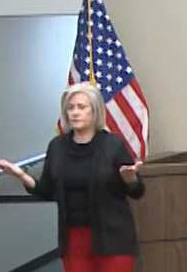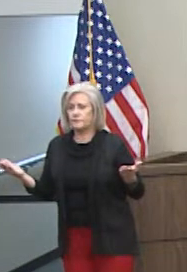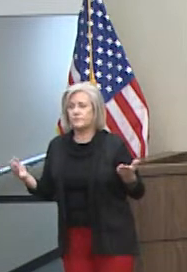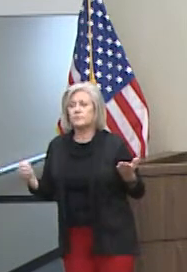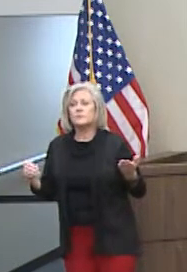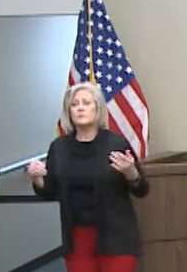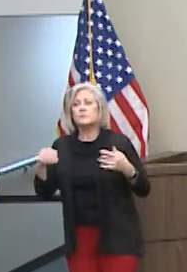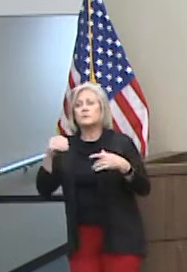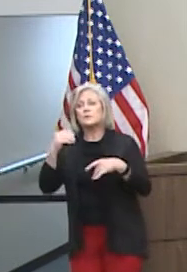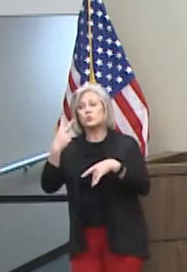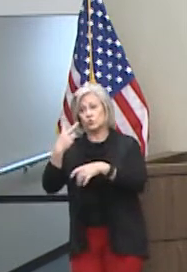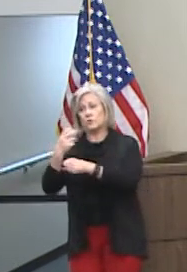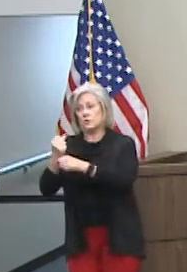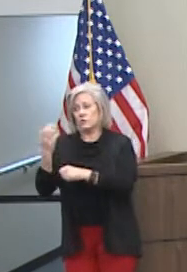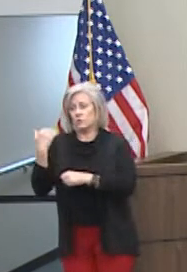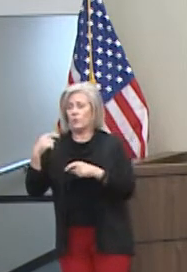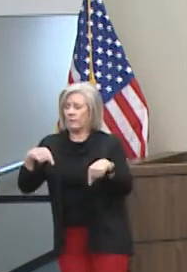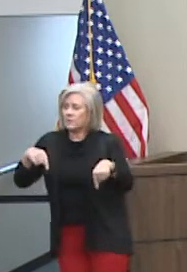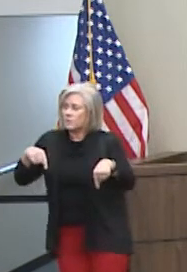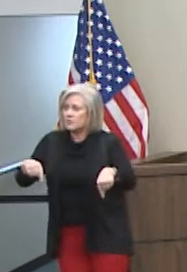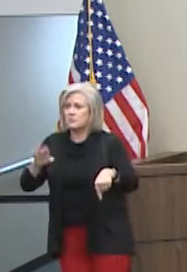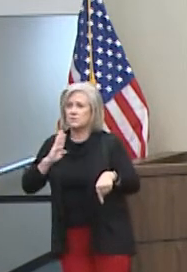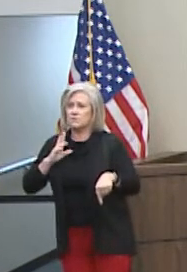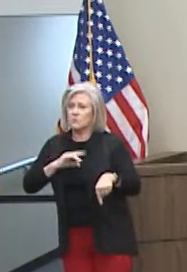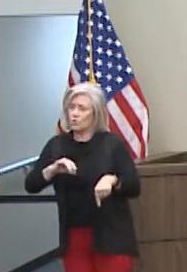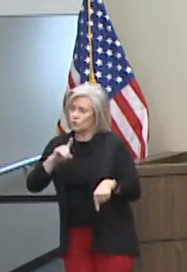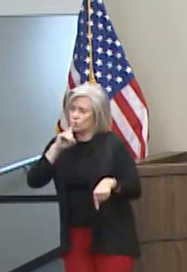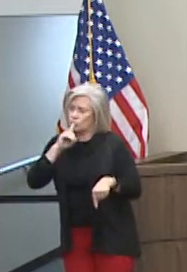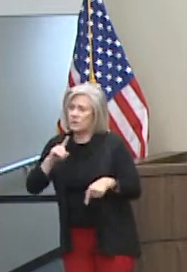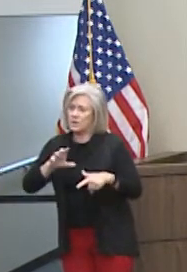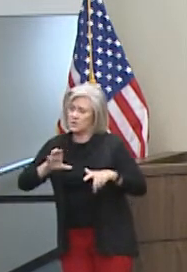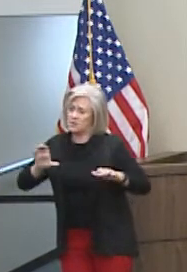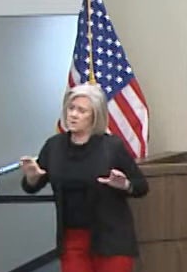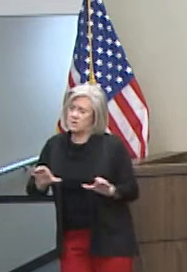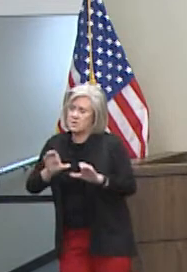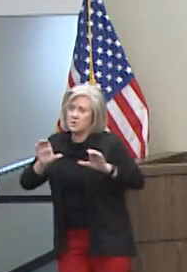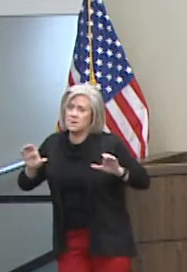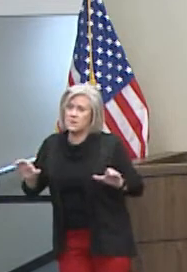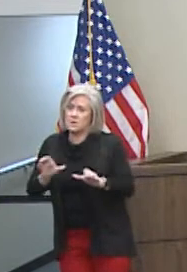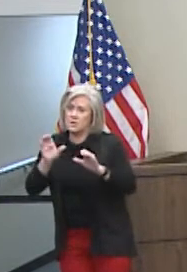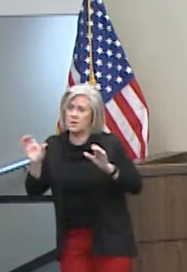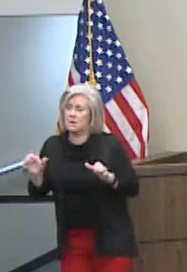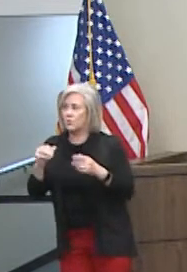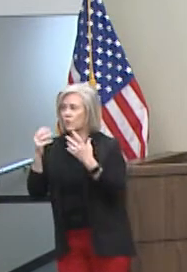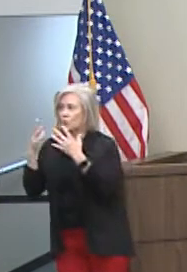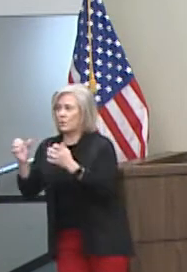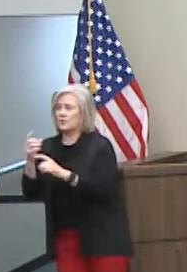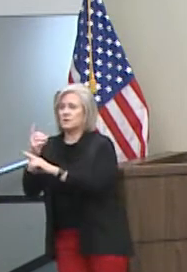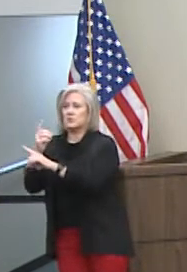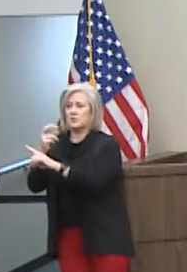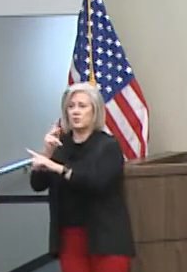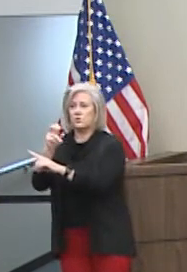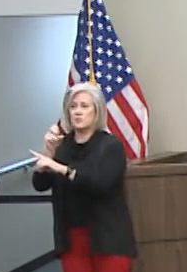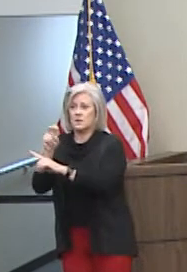2 years ago, this board worked very hard to bring Dr. Marcus Nelson into this district.